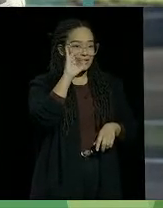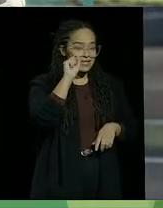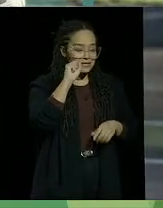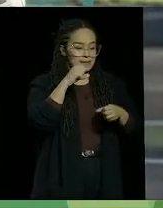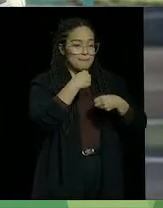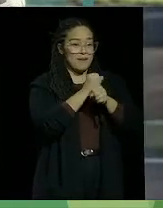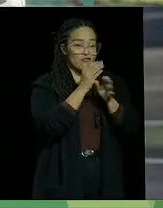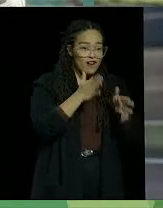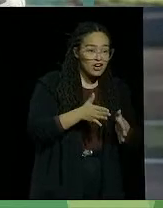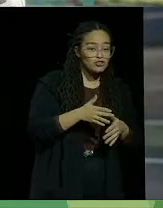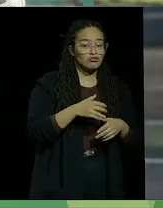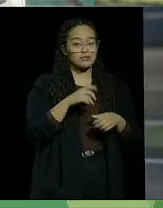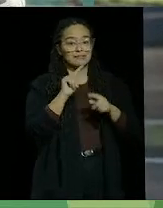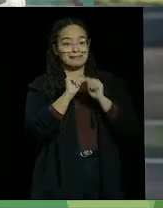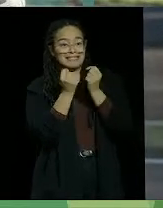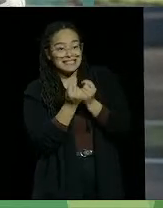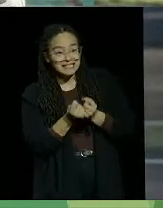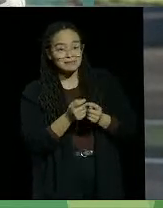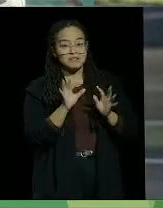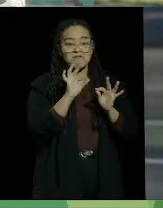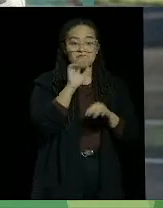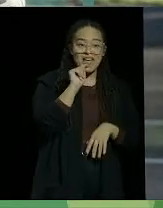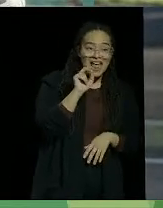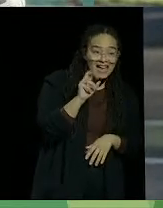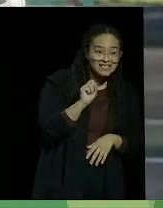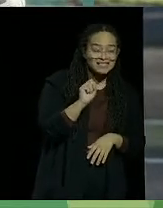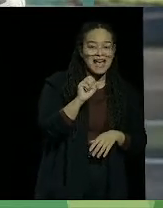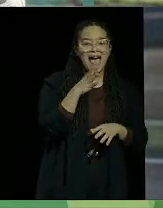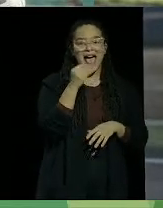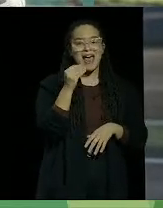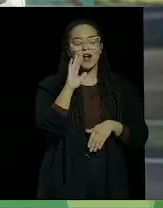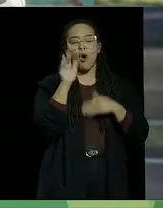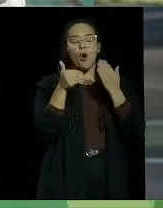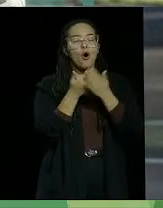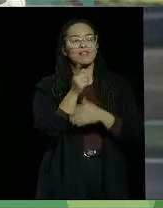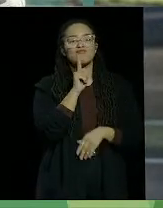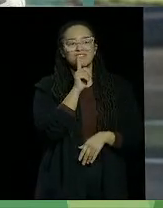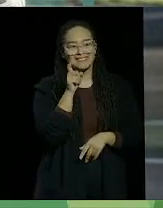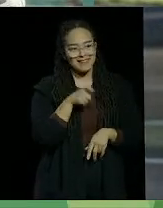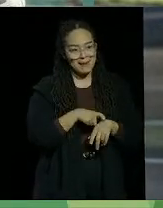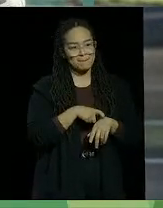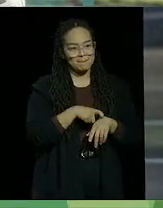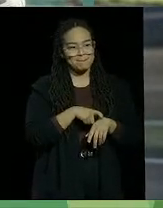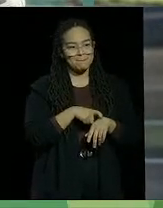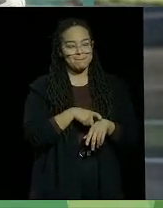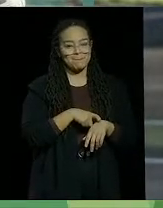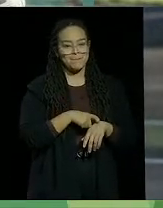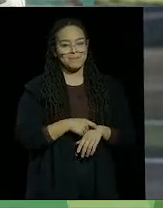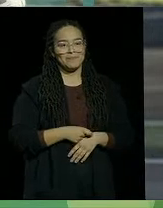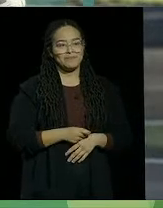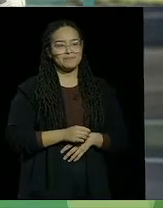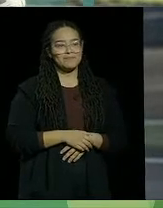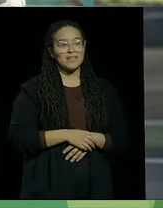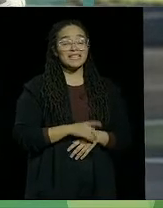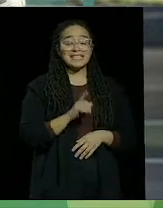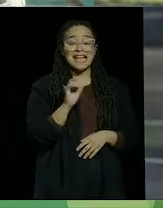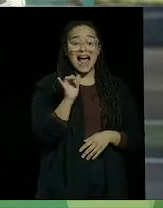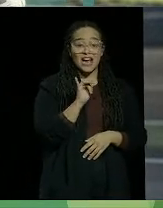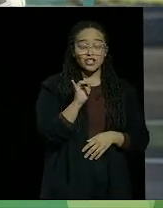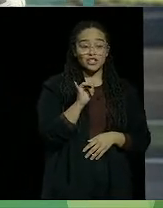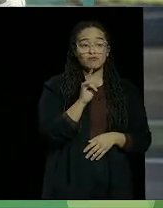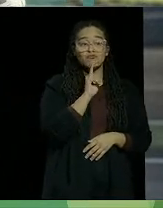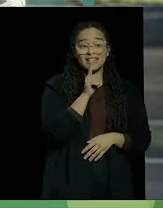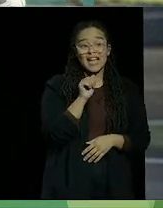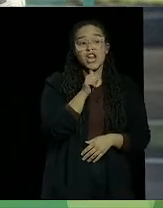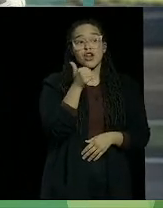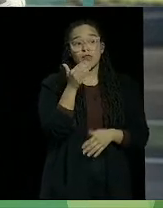the teams, and the fans. And it does this all in real time. But it's actually another